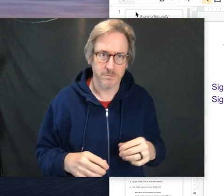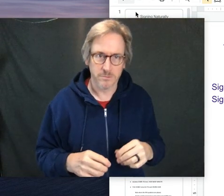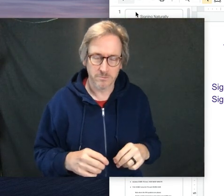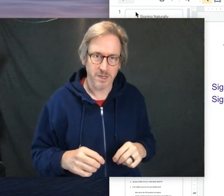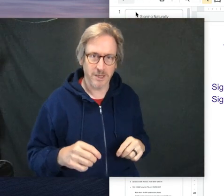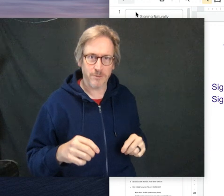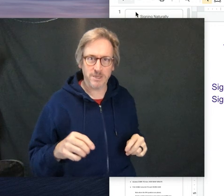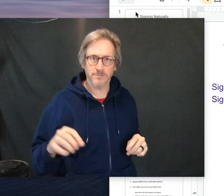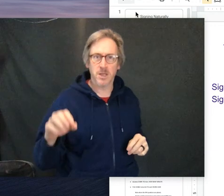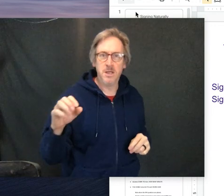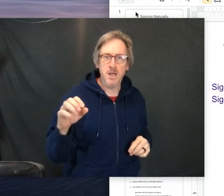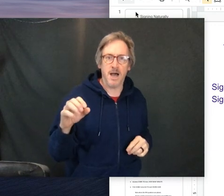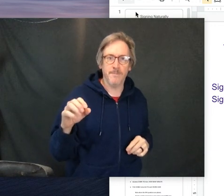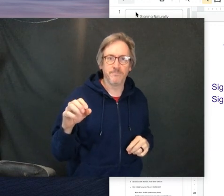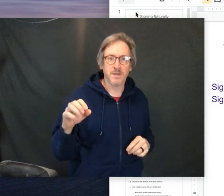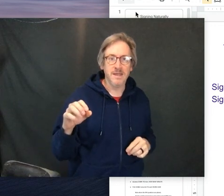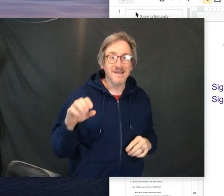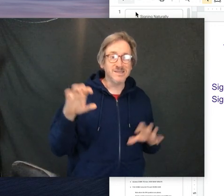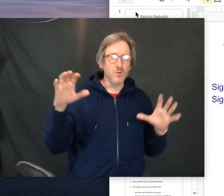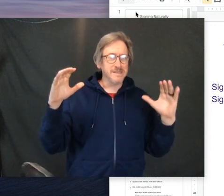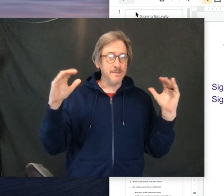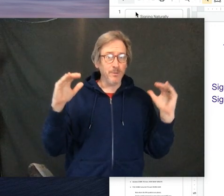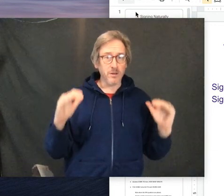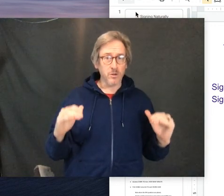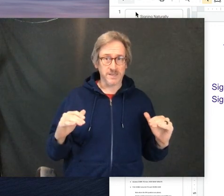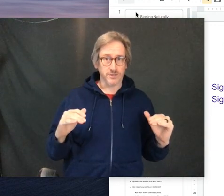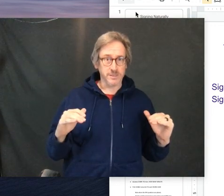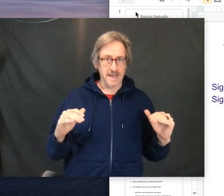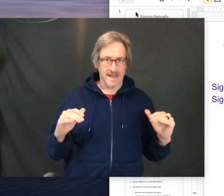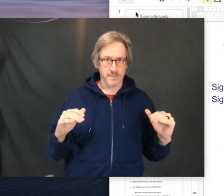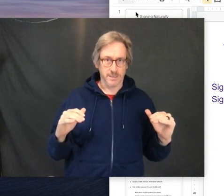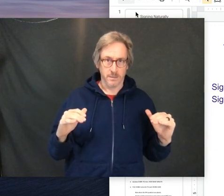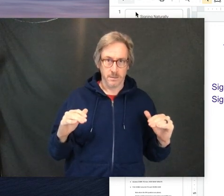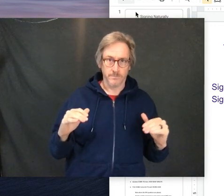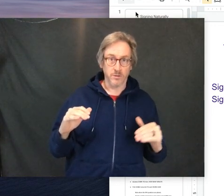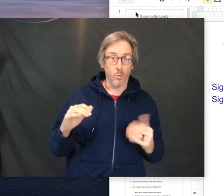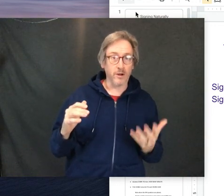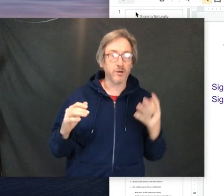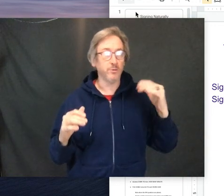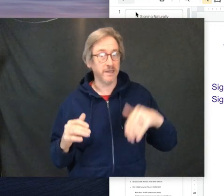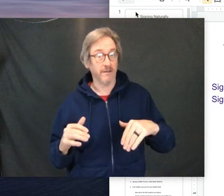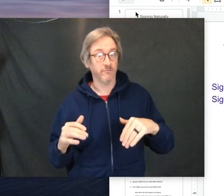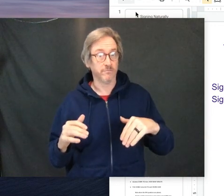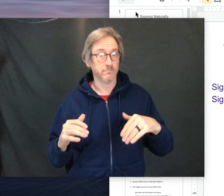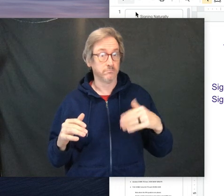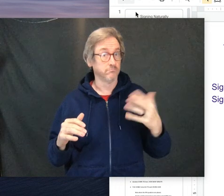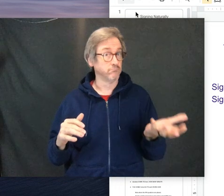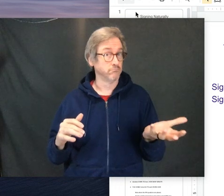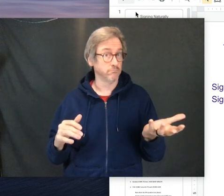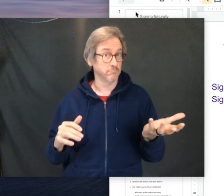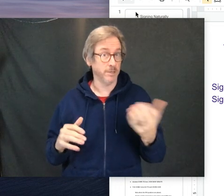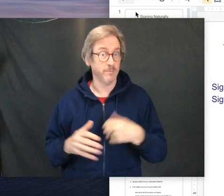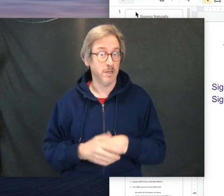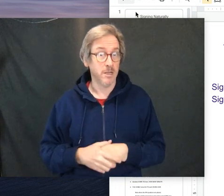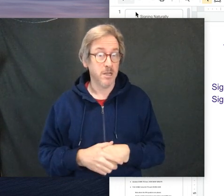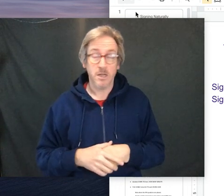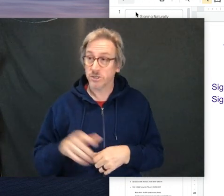was an alliteration. So simple little questions to ask. Where do you live?